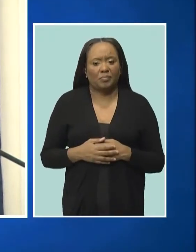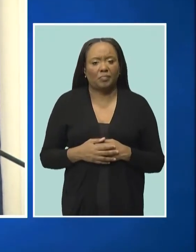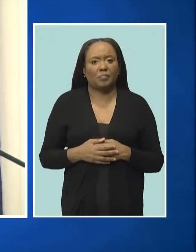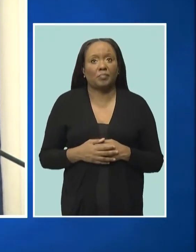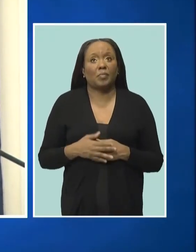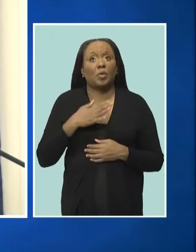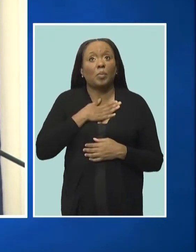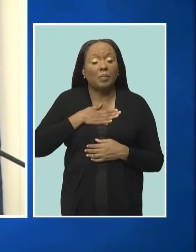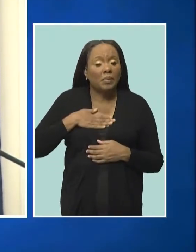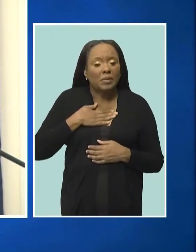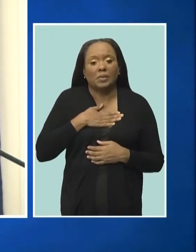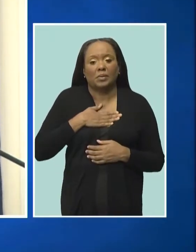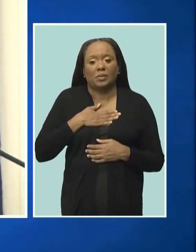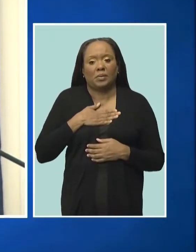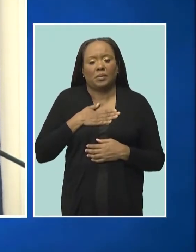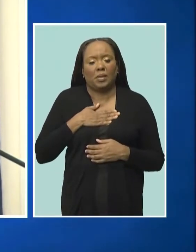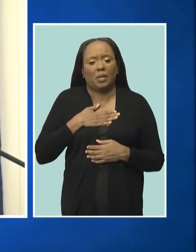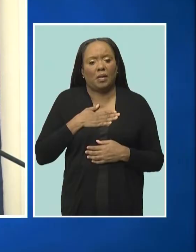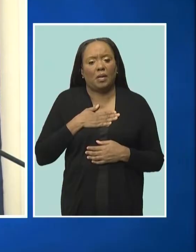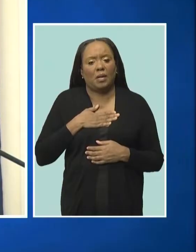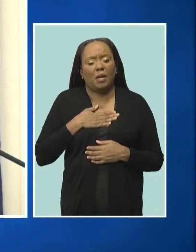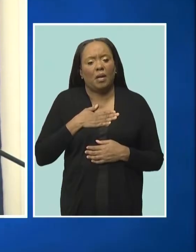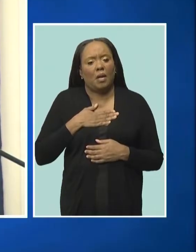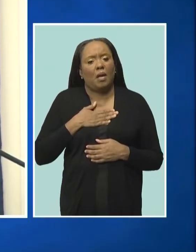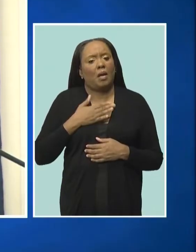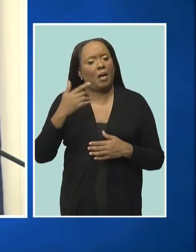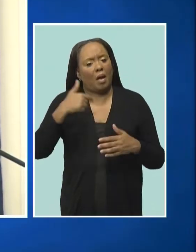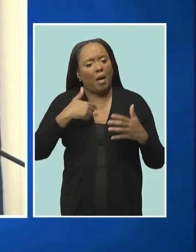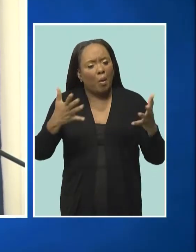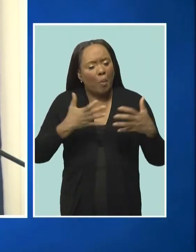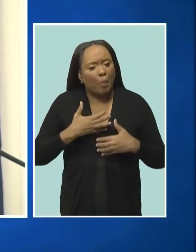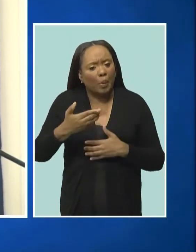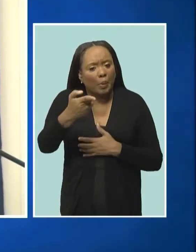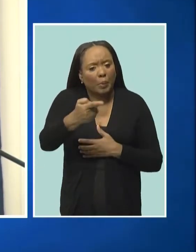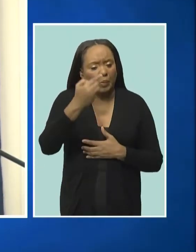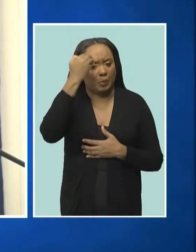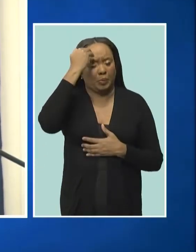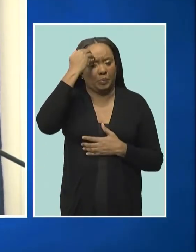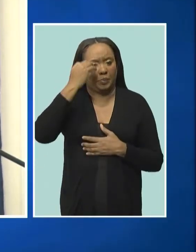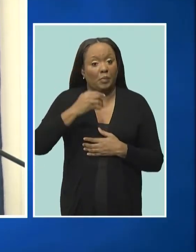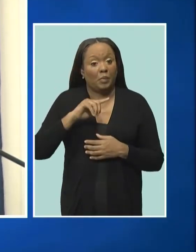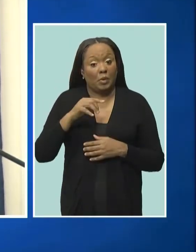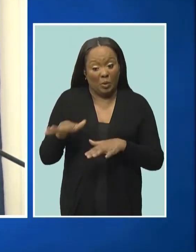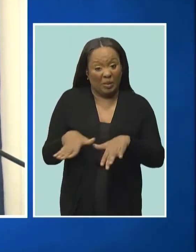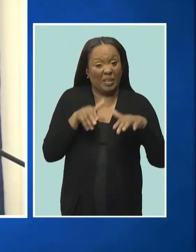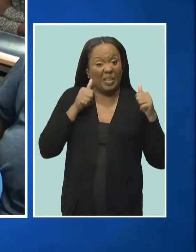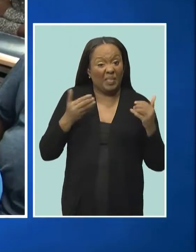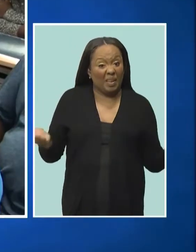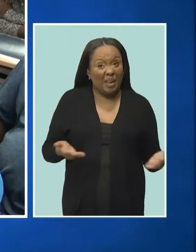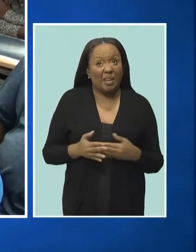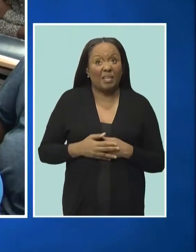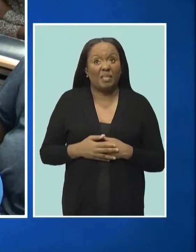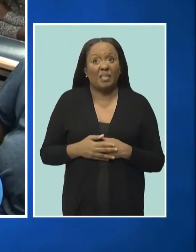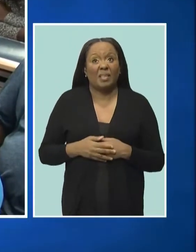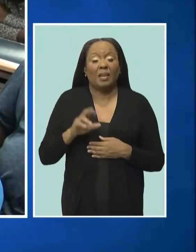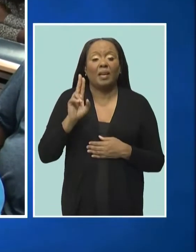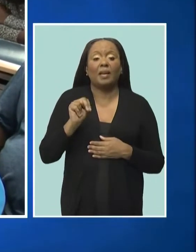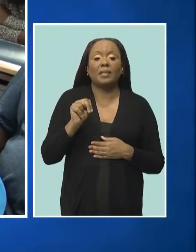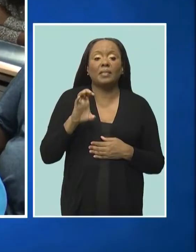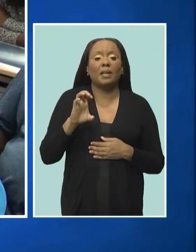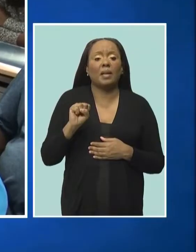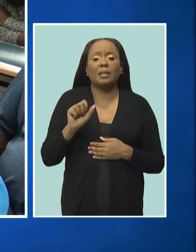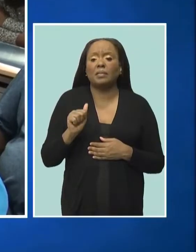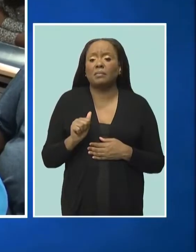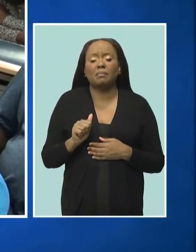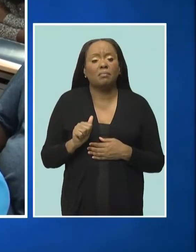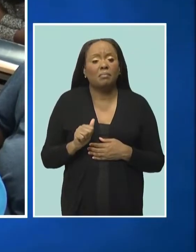there. I challenge you who are here that when you go and you talk about NCSA, it's not just for persons